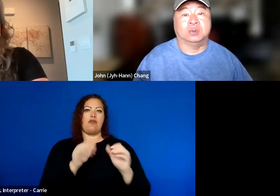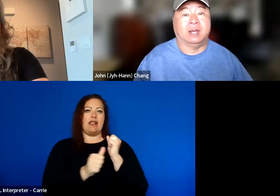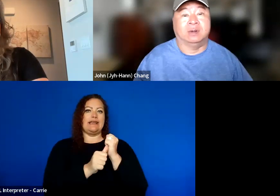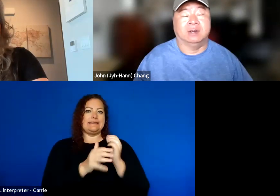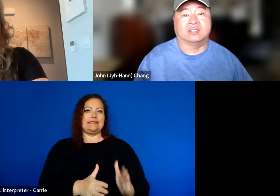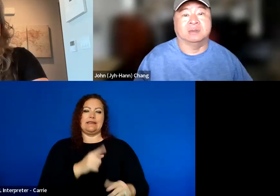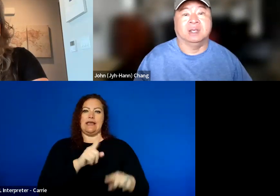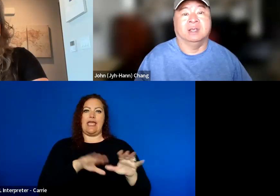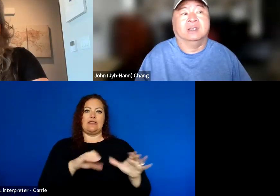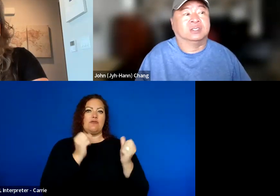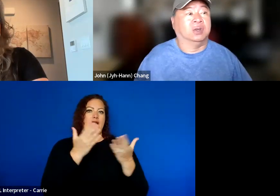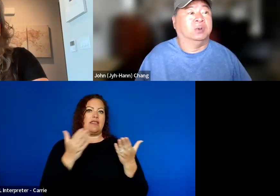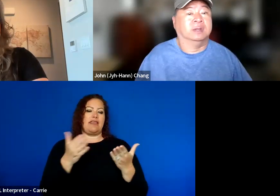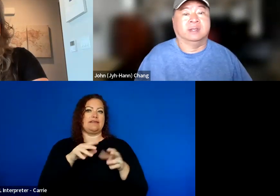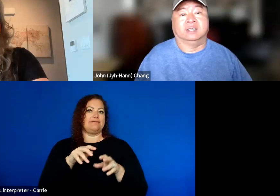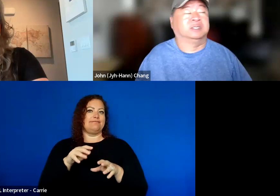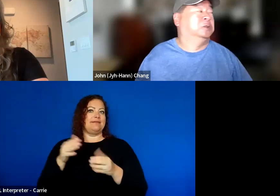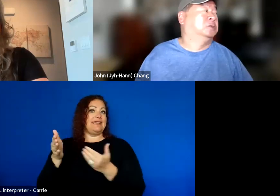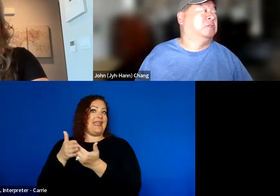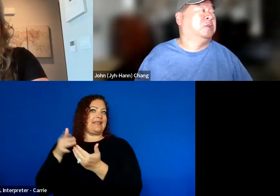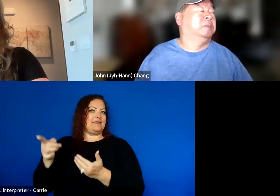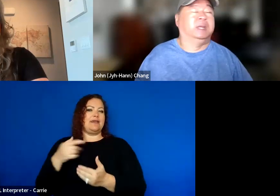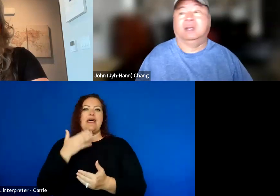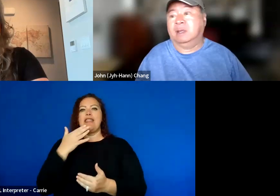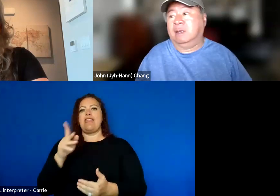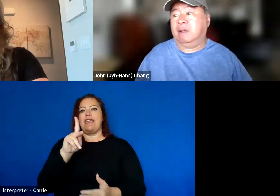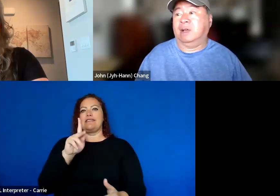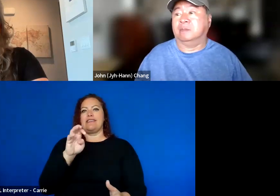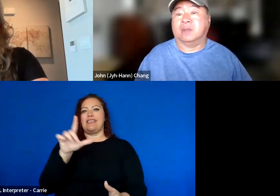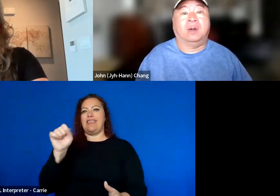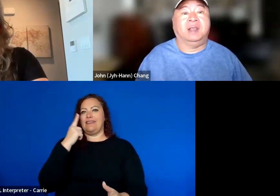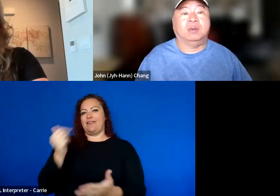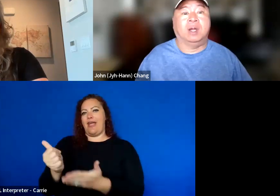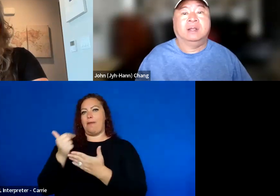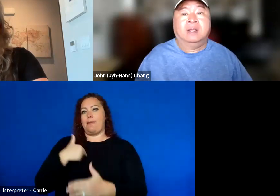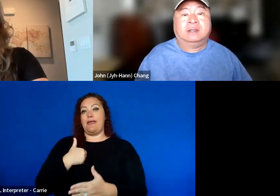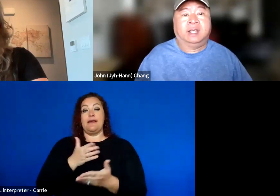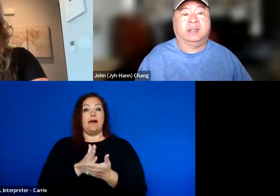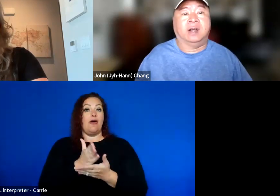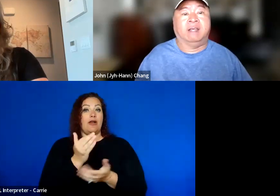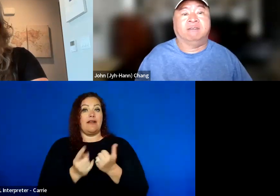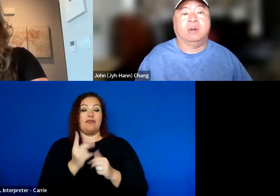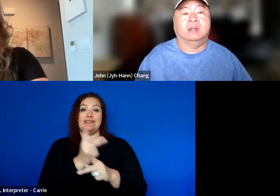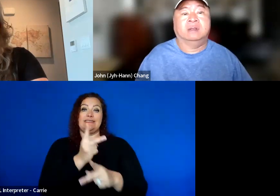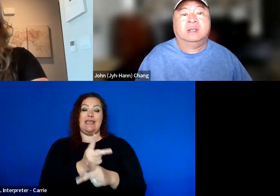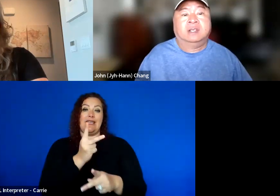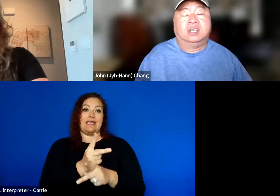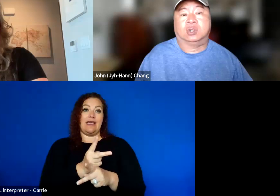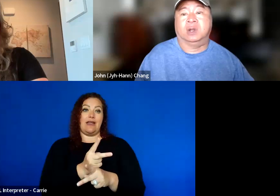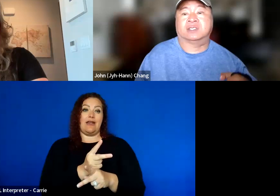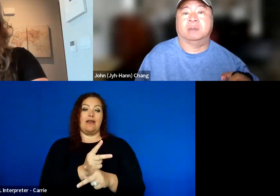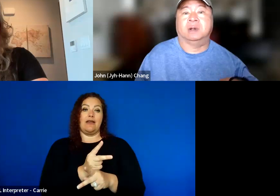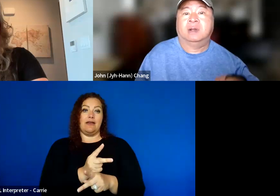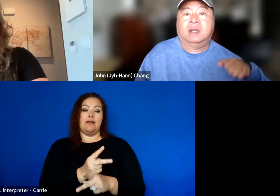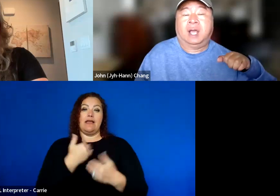these things without her next to me. So thanks, Keels, for helping me. All right, everyone. Take care. Have fun.